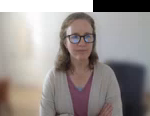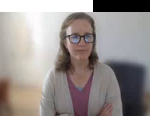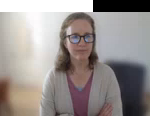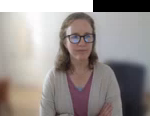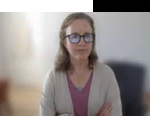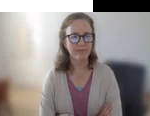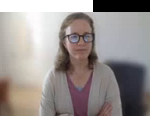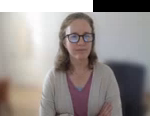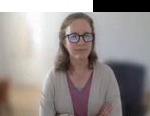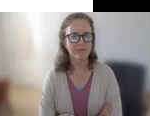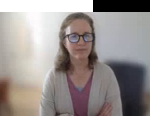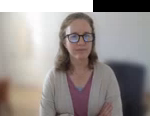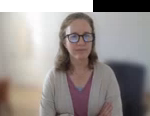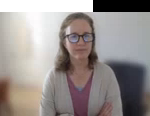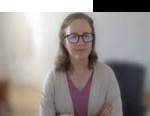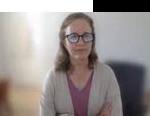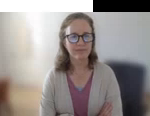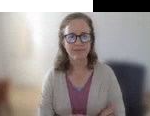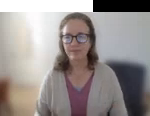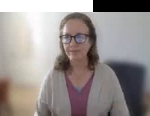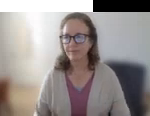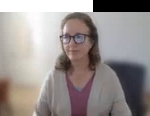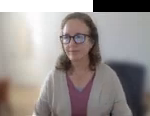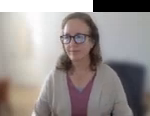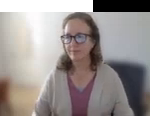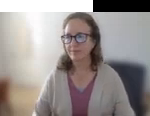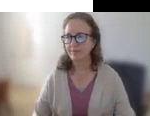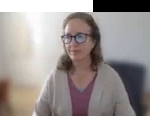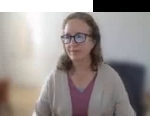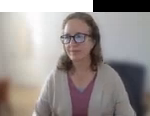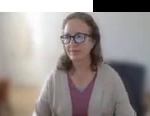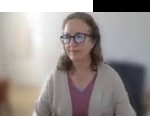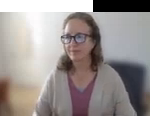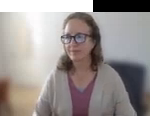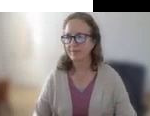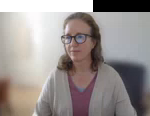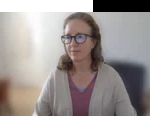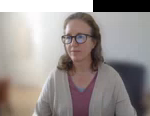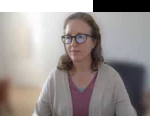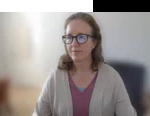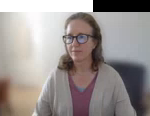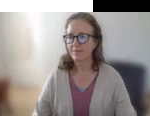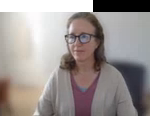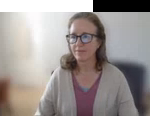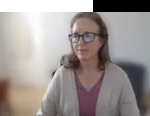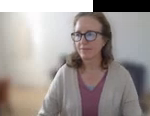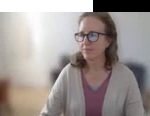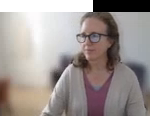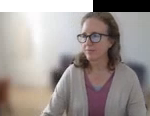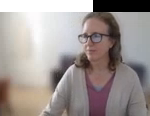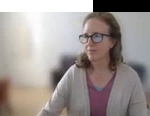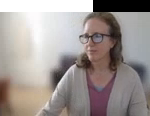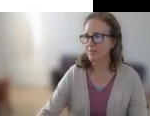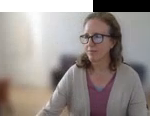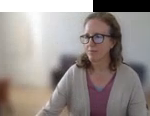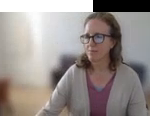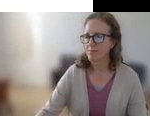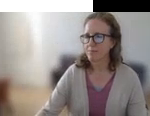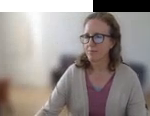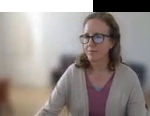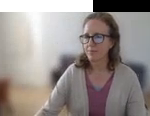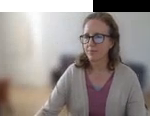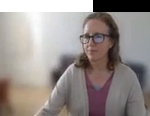Areas of accessibility exploration within this discussion include the accessibility of our course content, synchronous